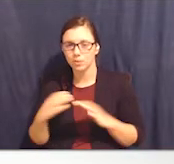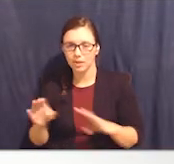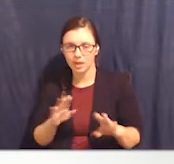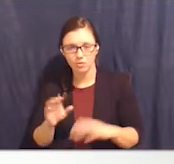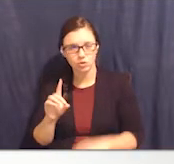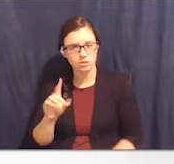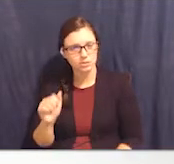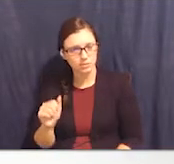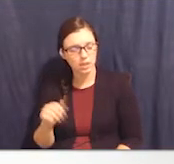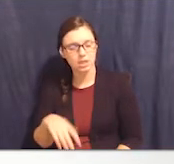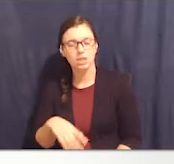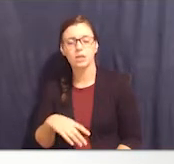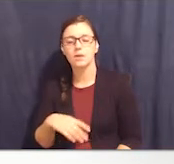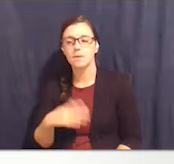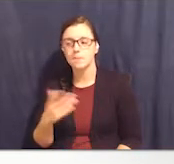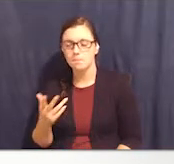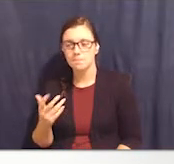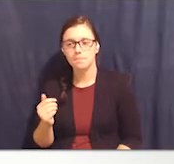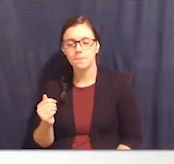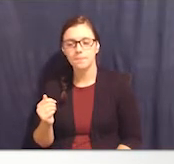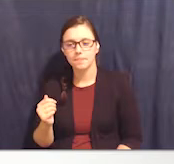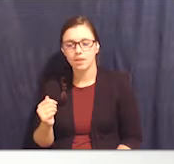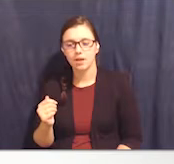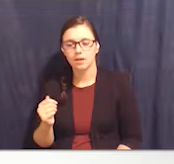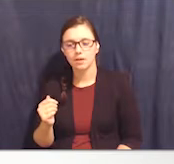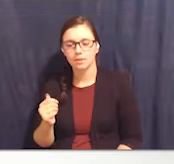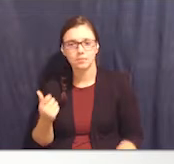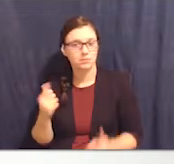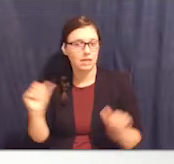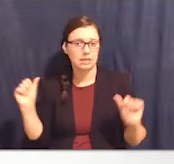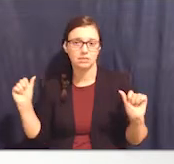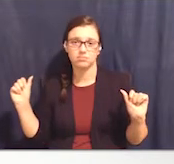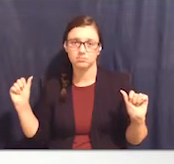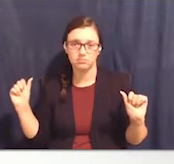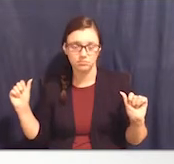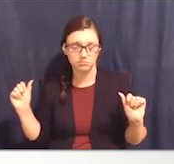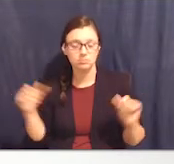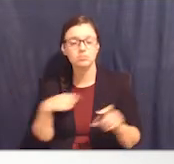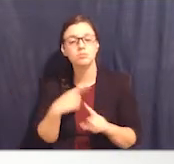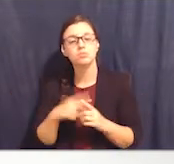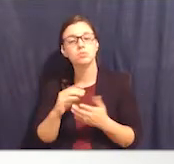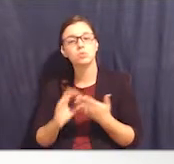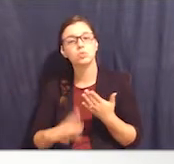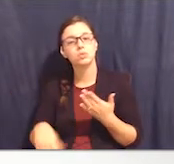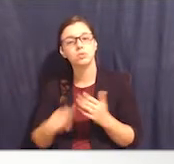have an intellectual disability, that they can go to college too and have this opportunity.